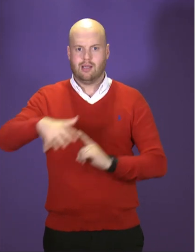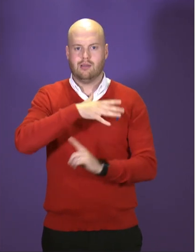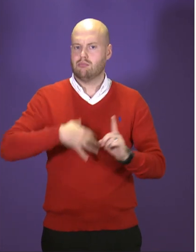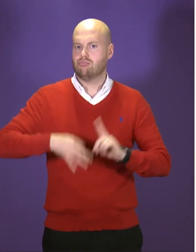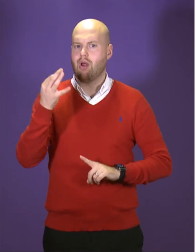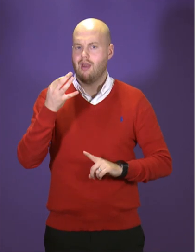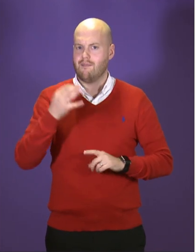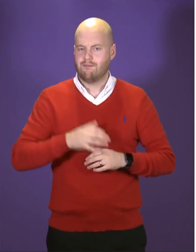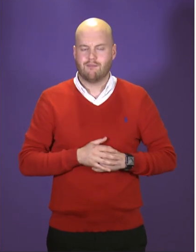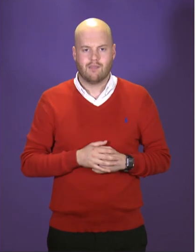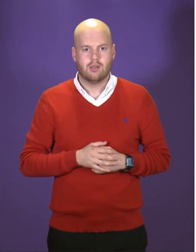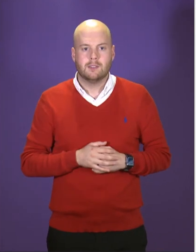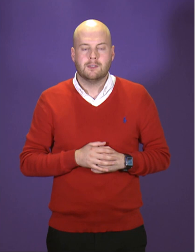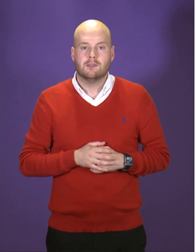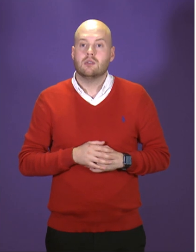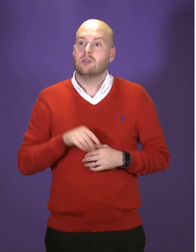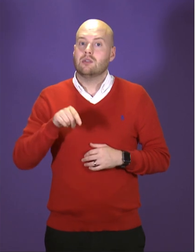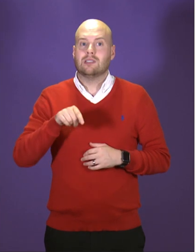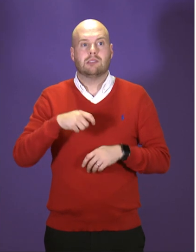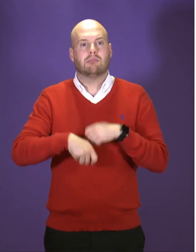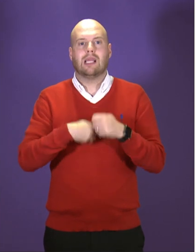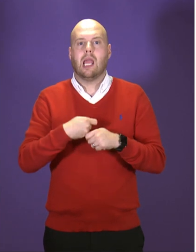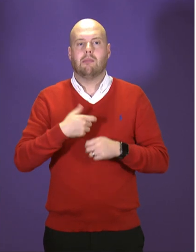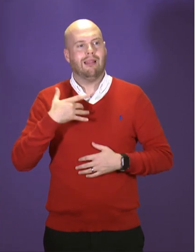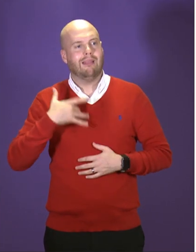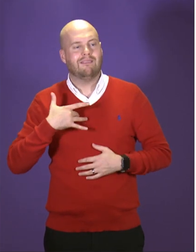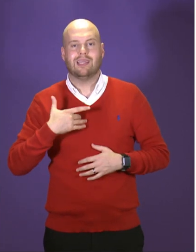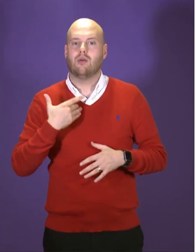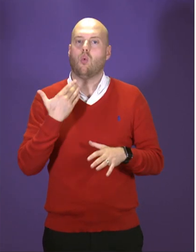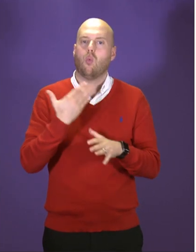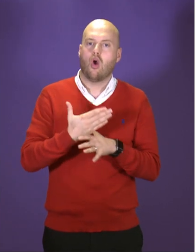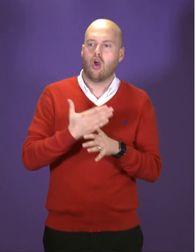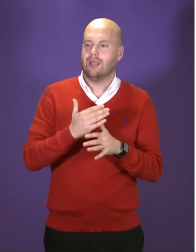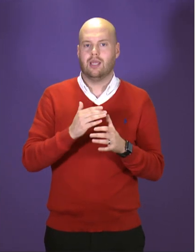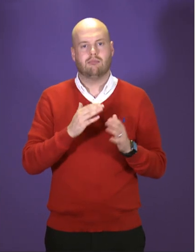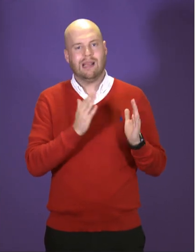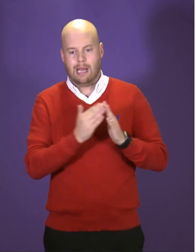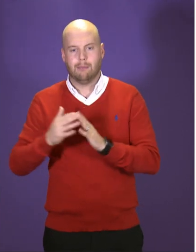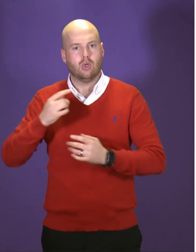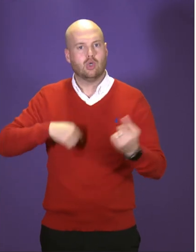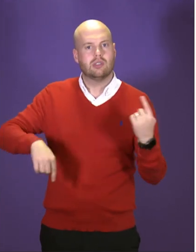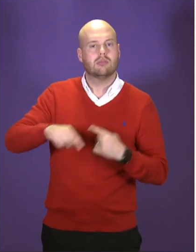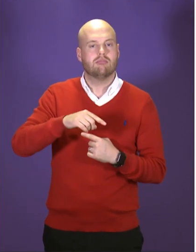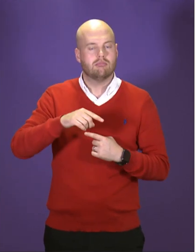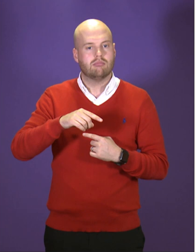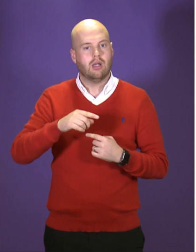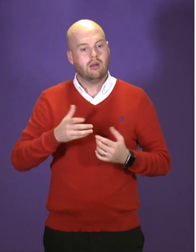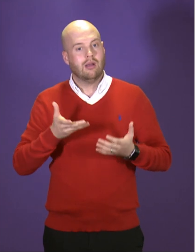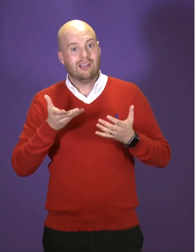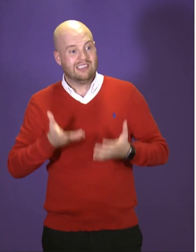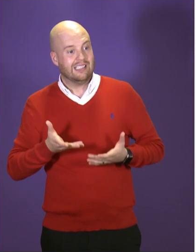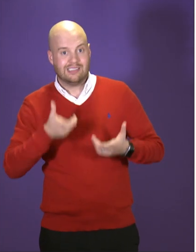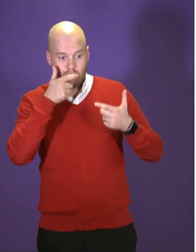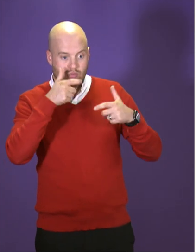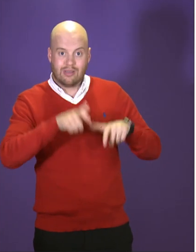living, working neighbourhood and not simply, as Richard described, about the displacement of existing resident communities